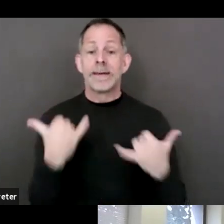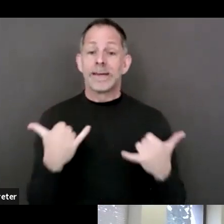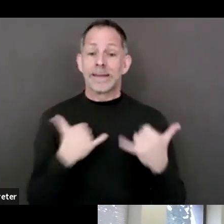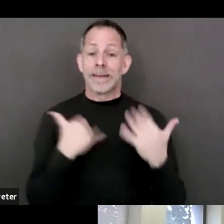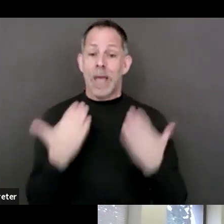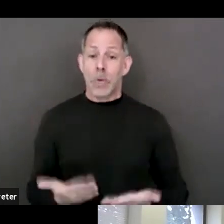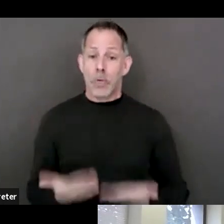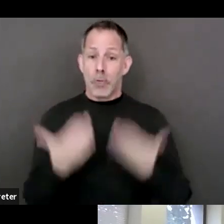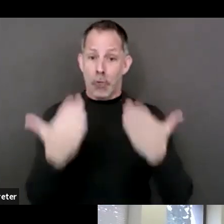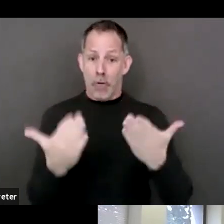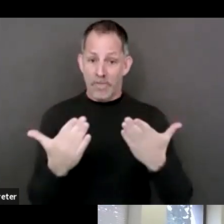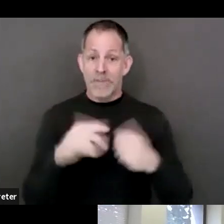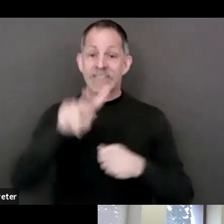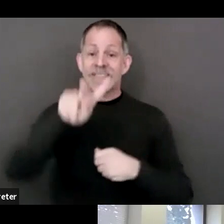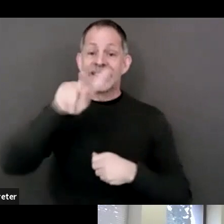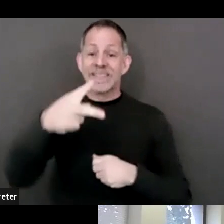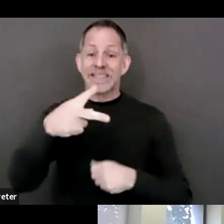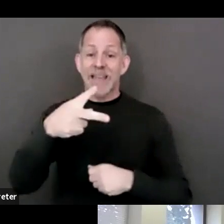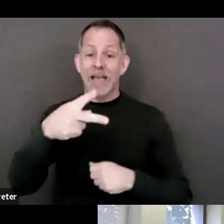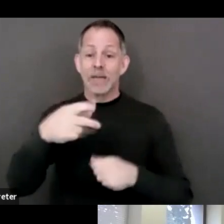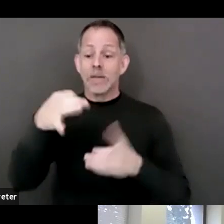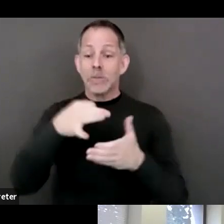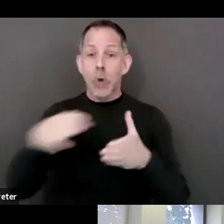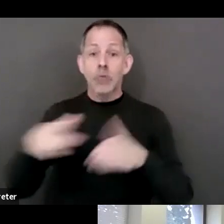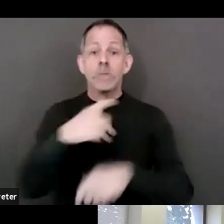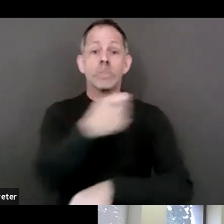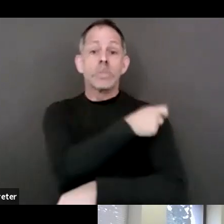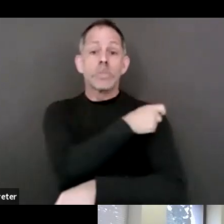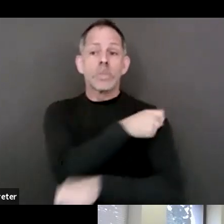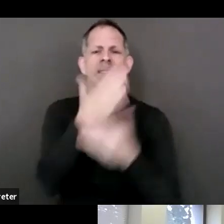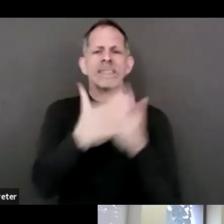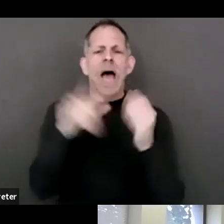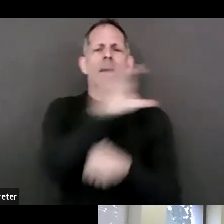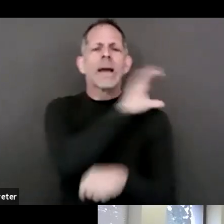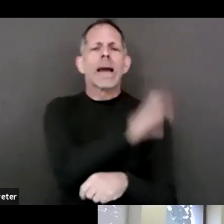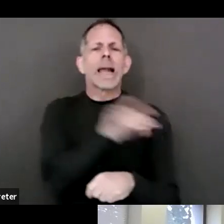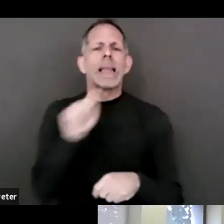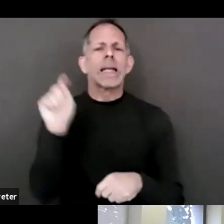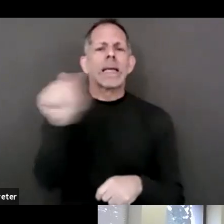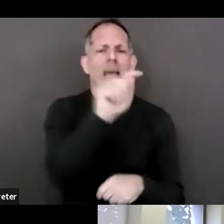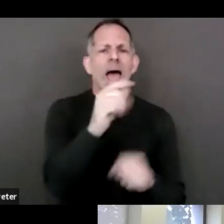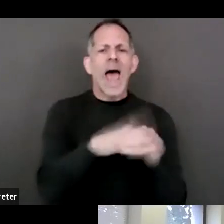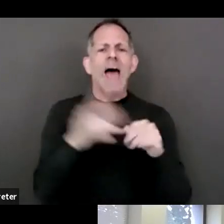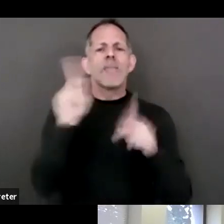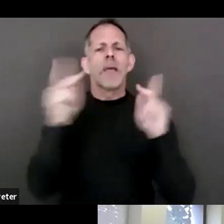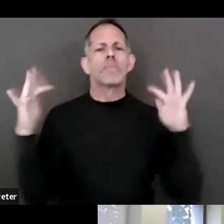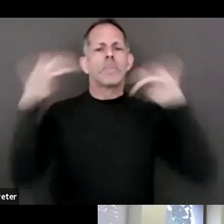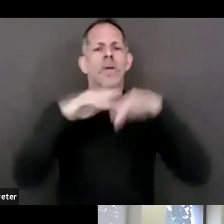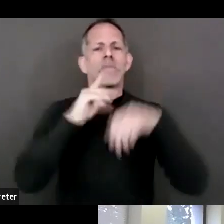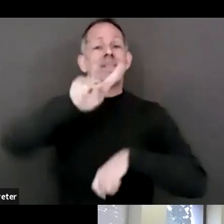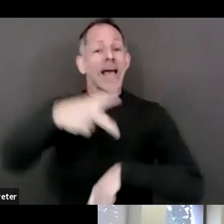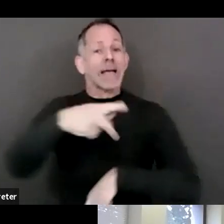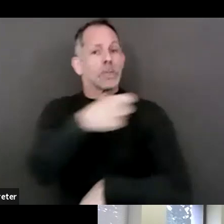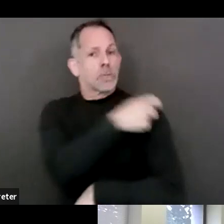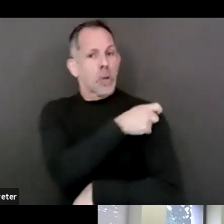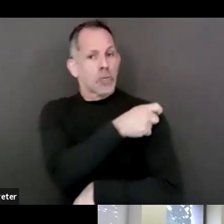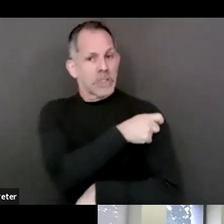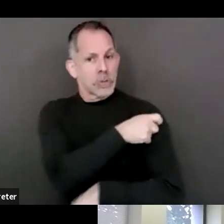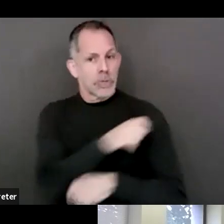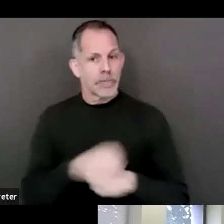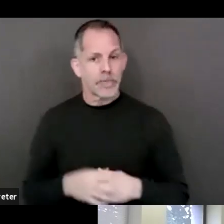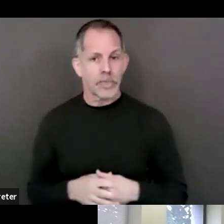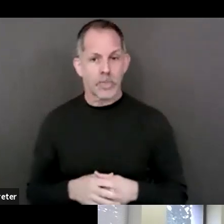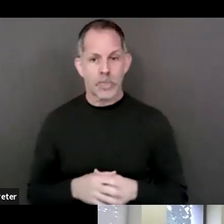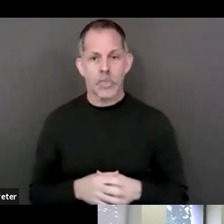they've been very well received. These are clinics that we host at our mass vaccination sites, and these are appointments specifically